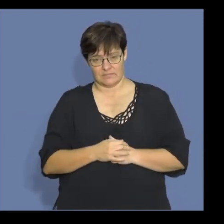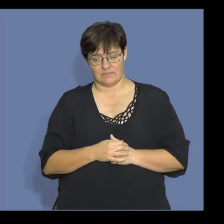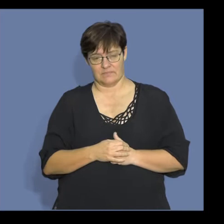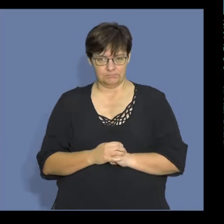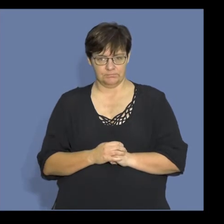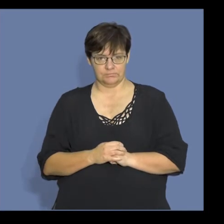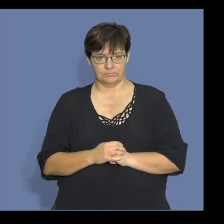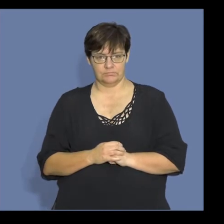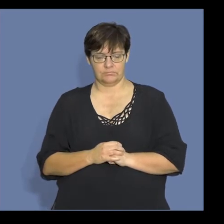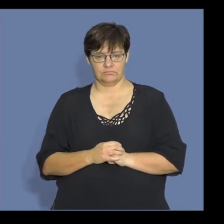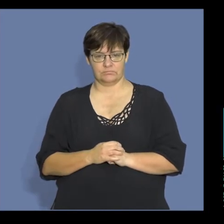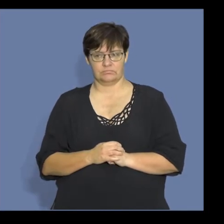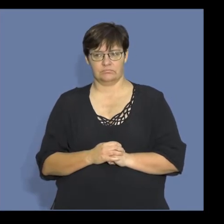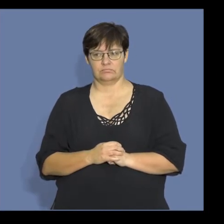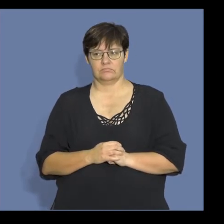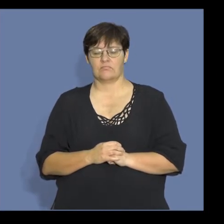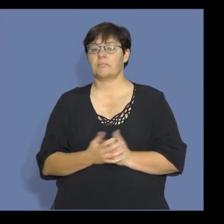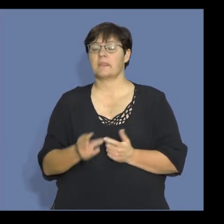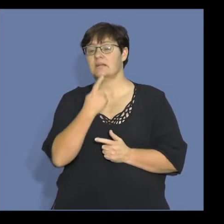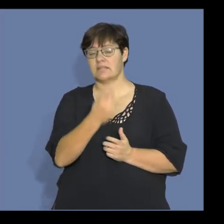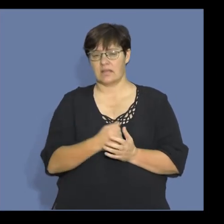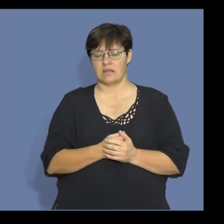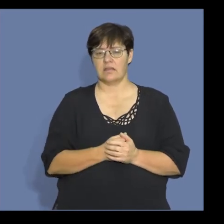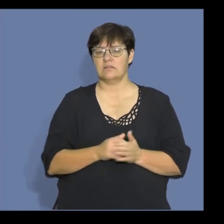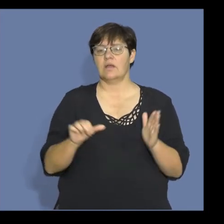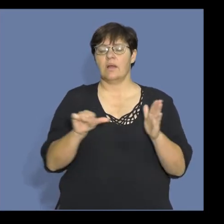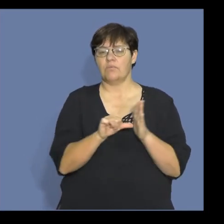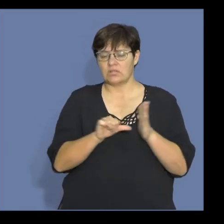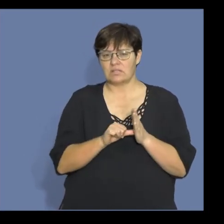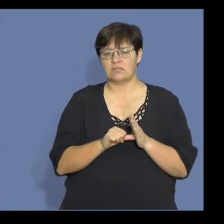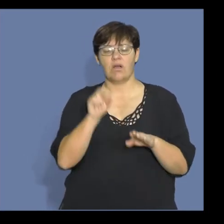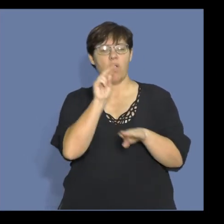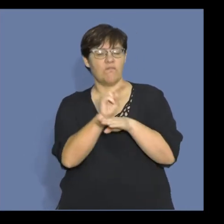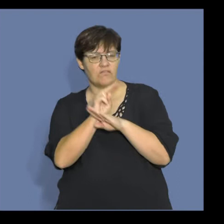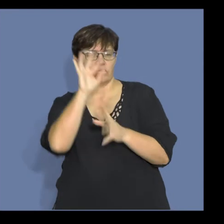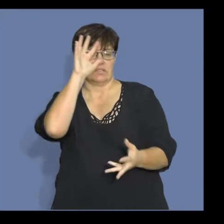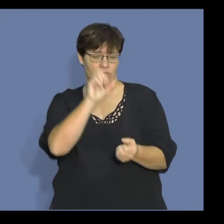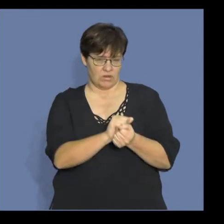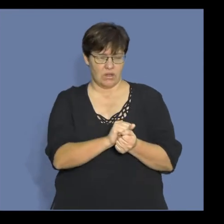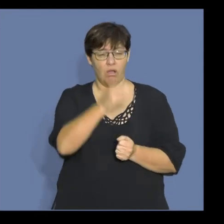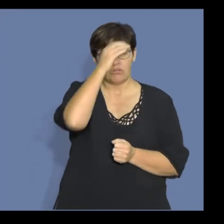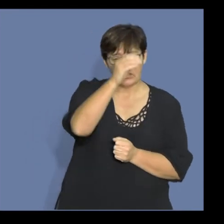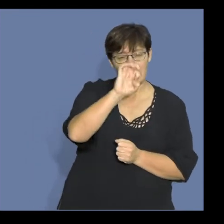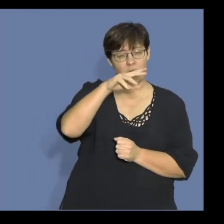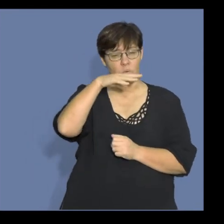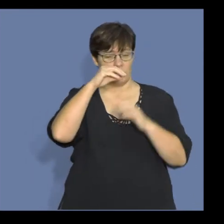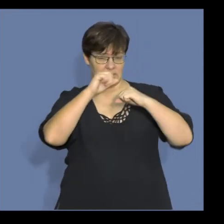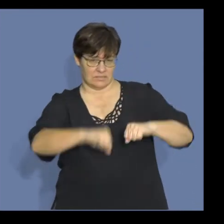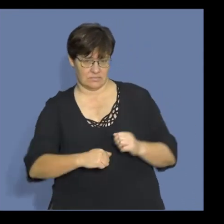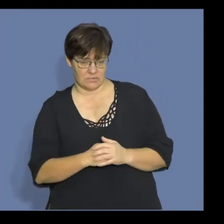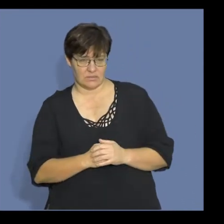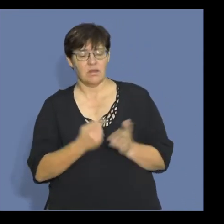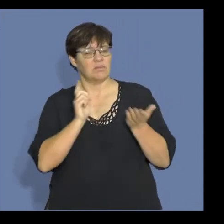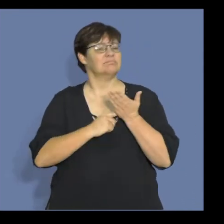environments. So, as I mentioned, it's important that we have an overview of the summary, the concept of an ecosystem. As